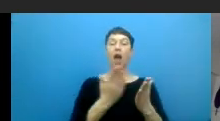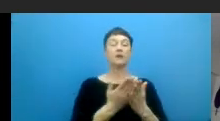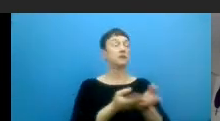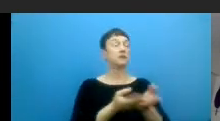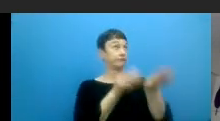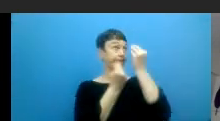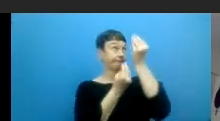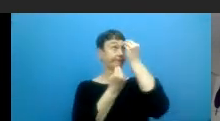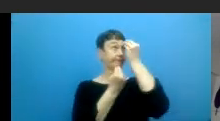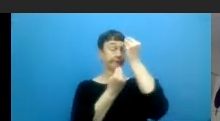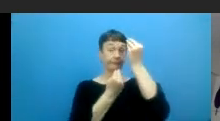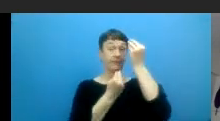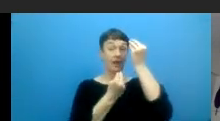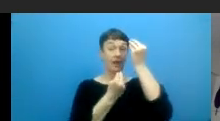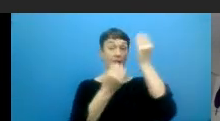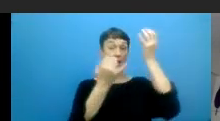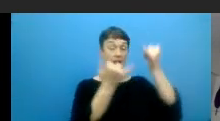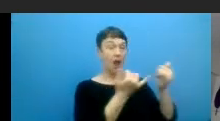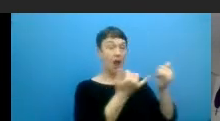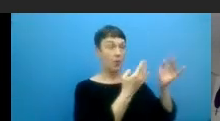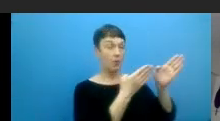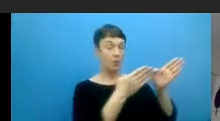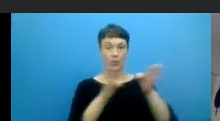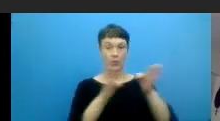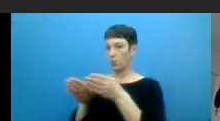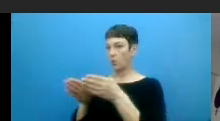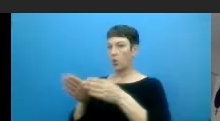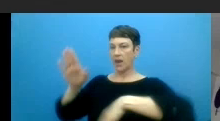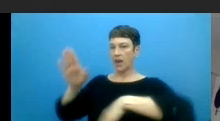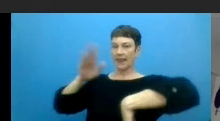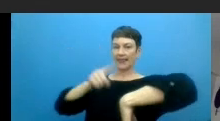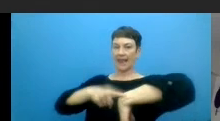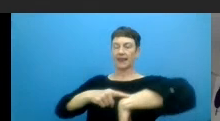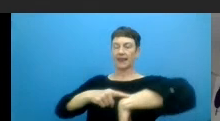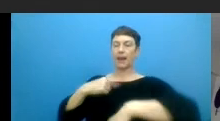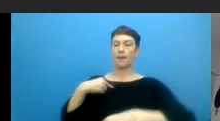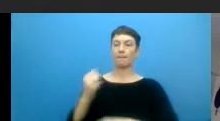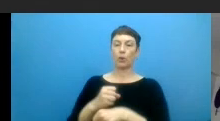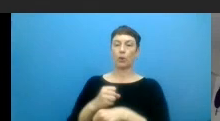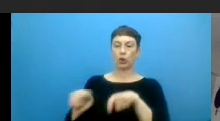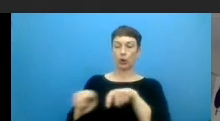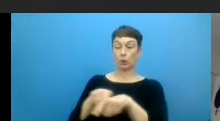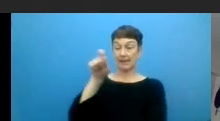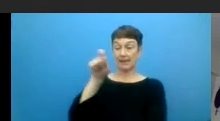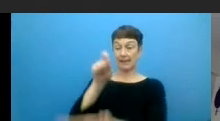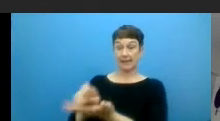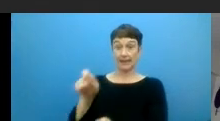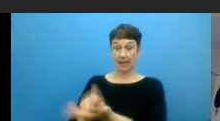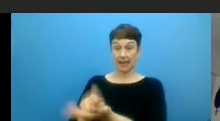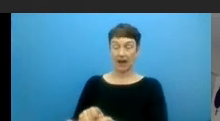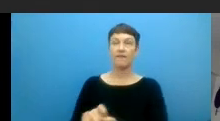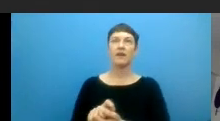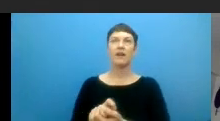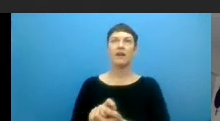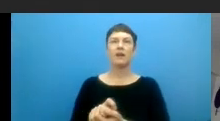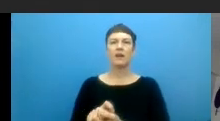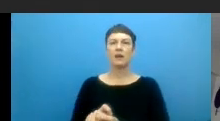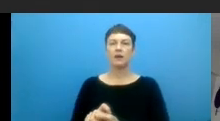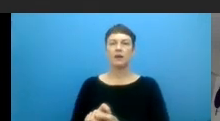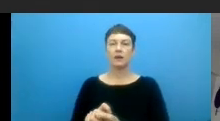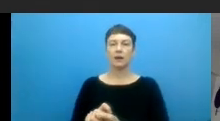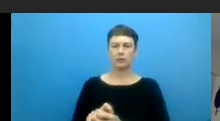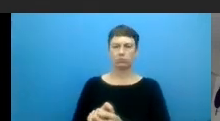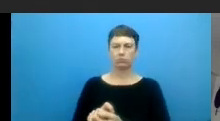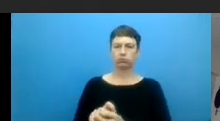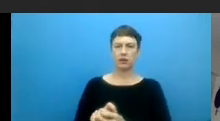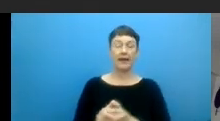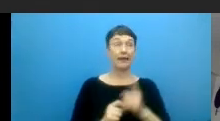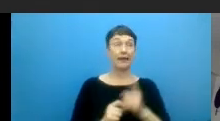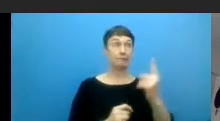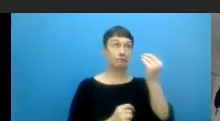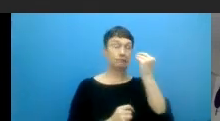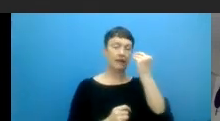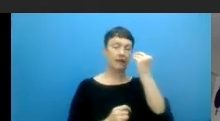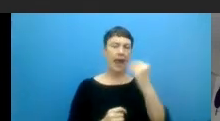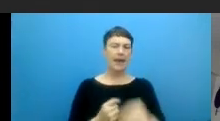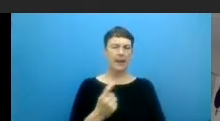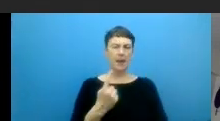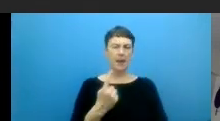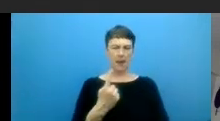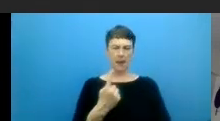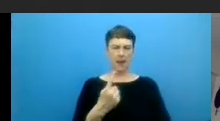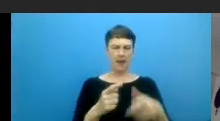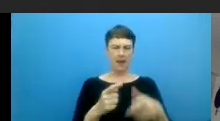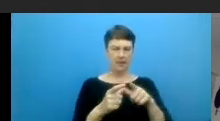in an assessment period, this notion of one language use during the period is something that Prof Walt alluded to